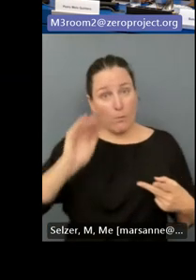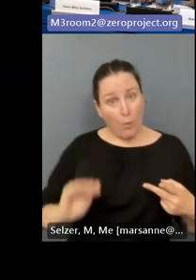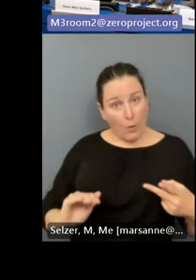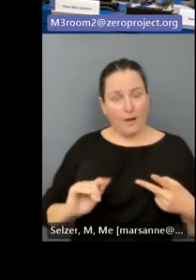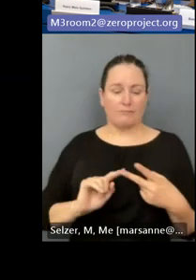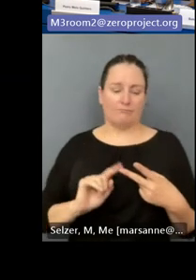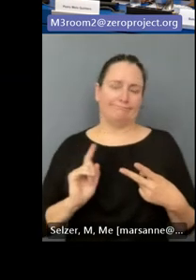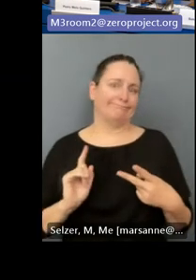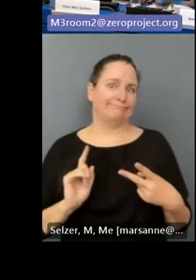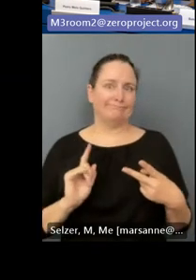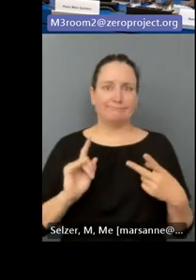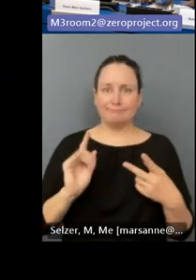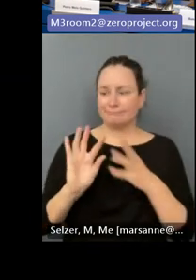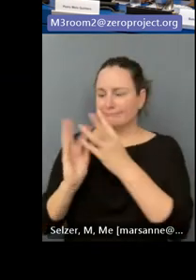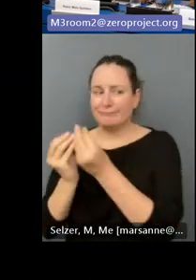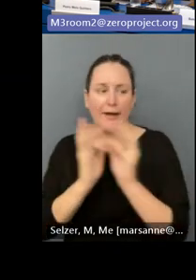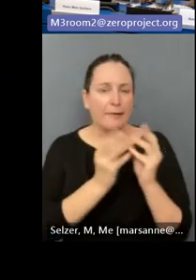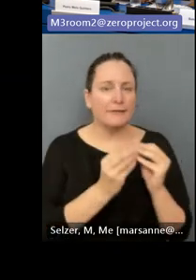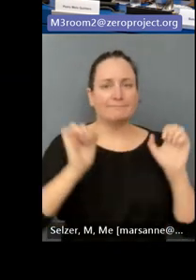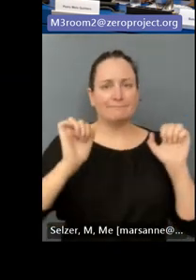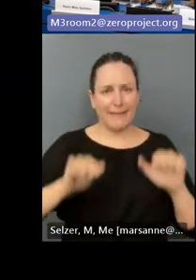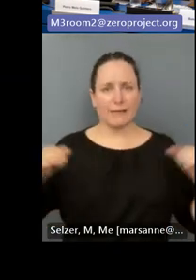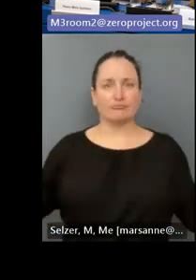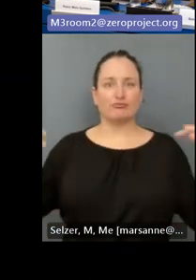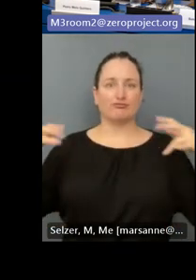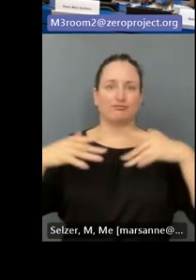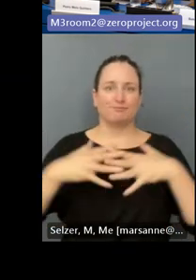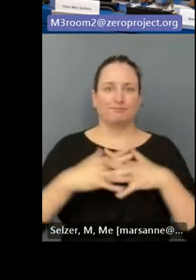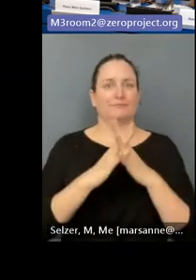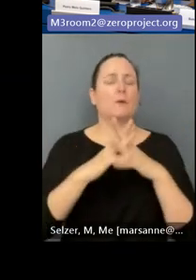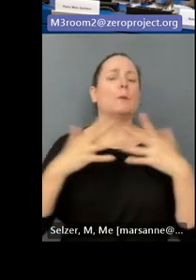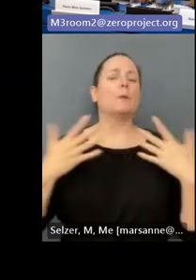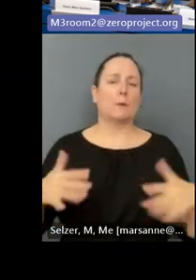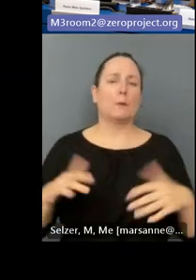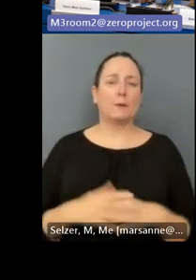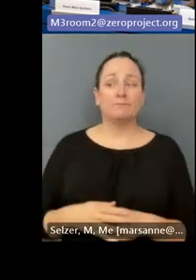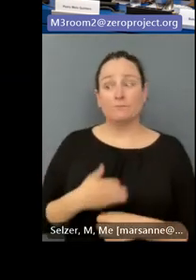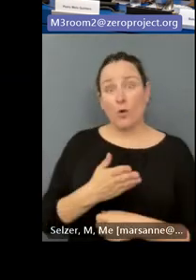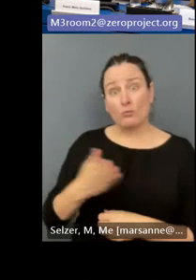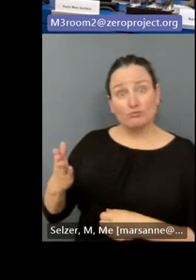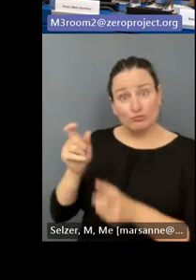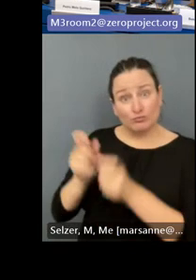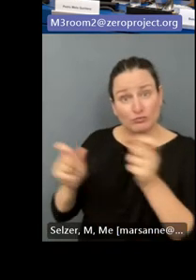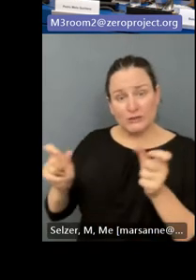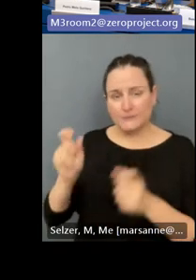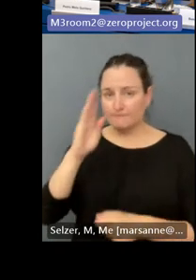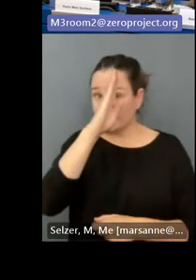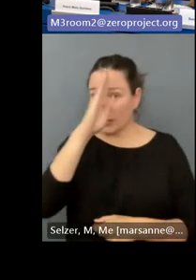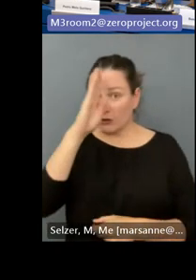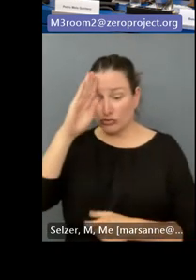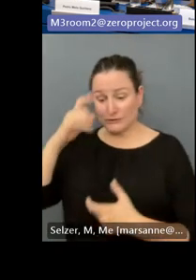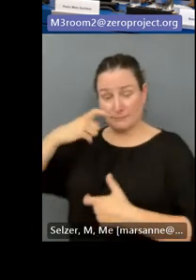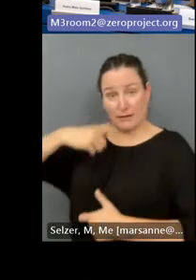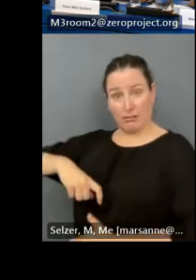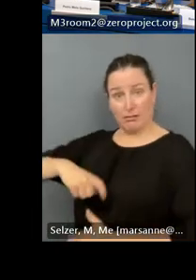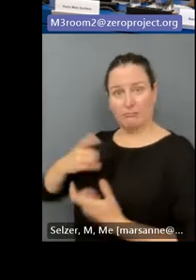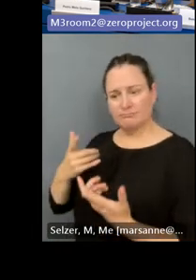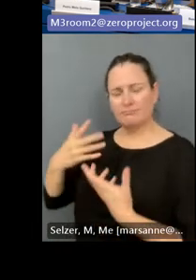autism, and those from regular classroom or neurotypicals. They all are mixed, like a